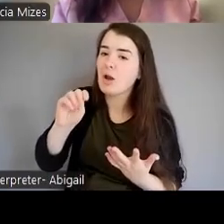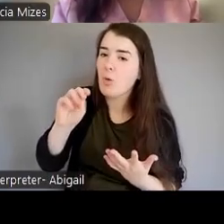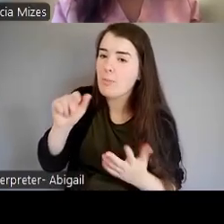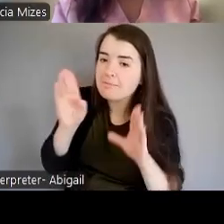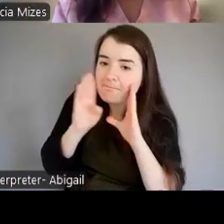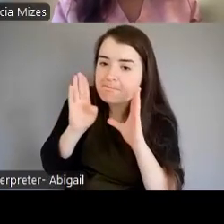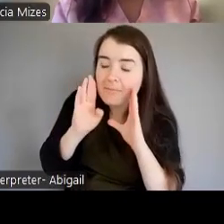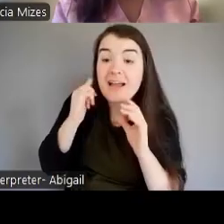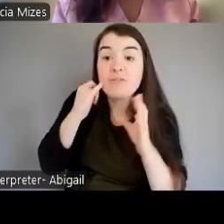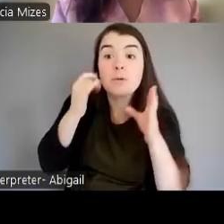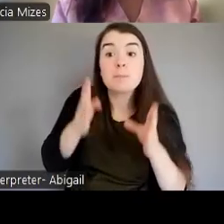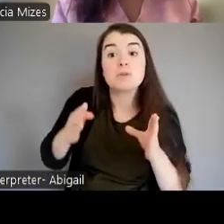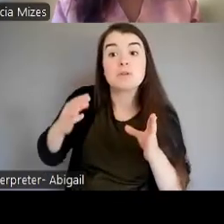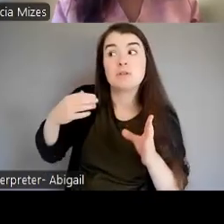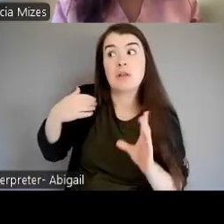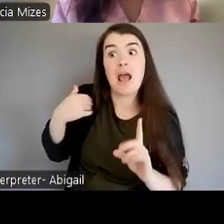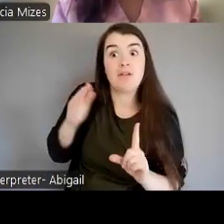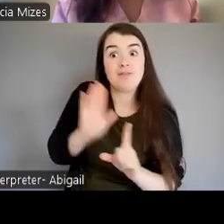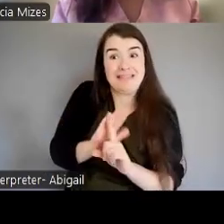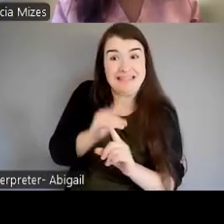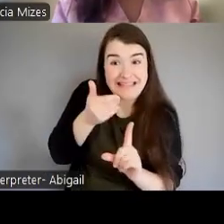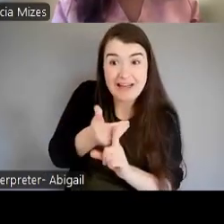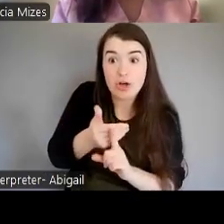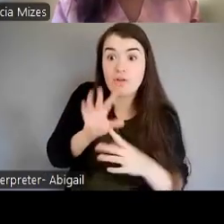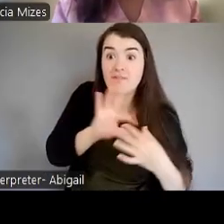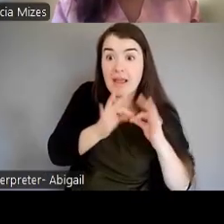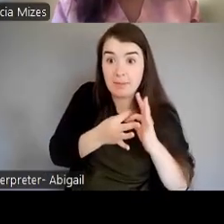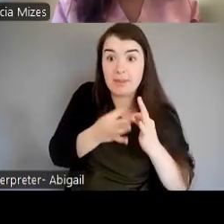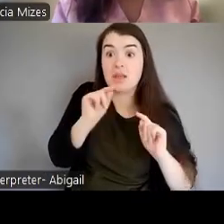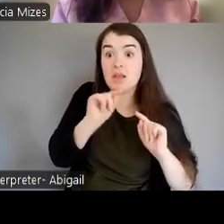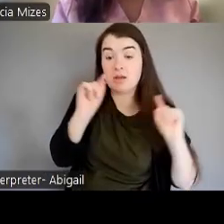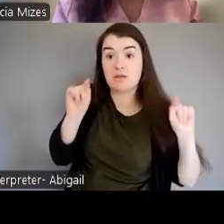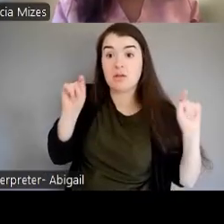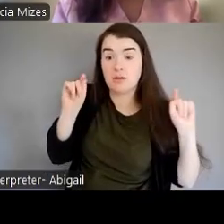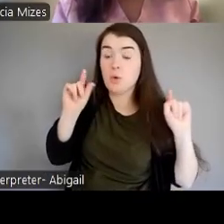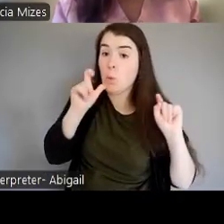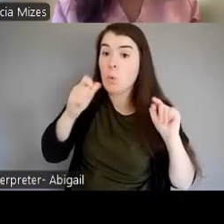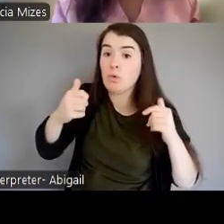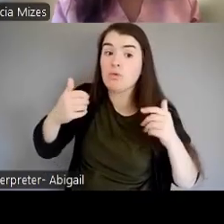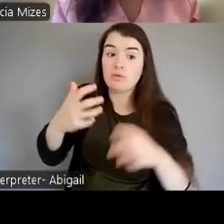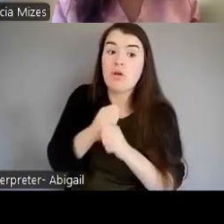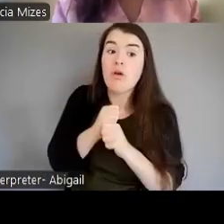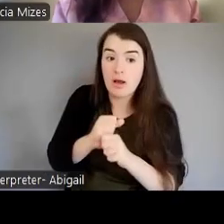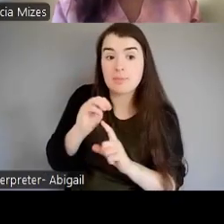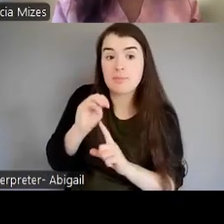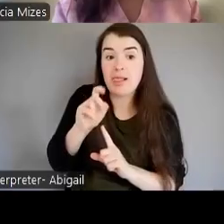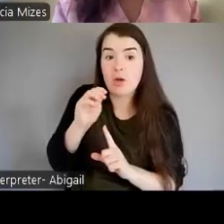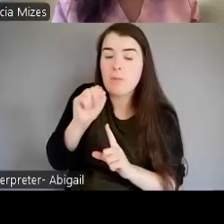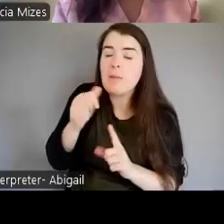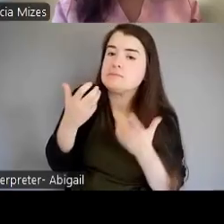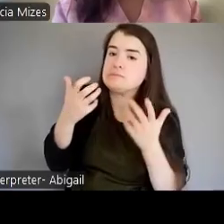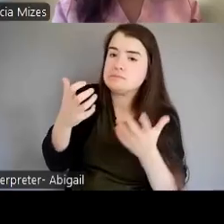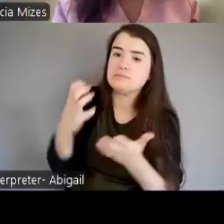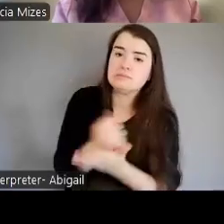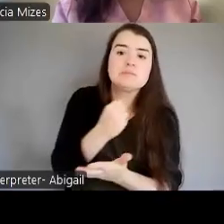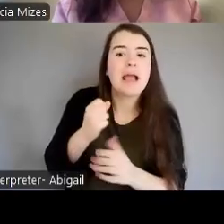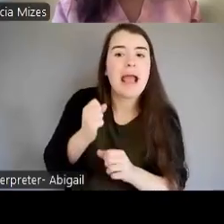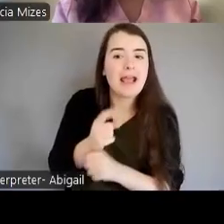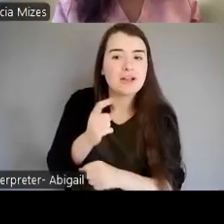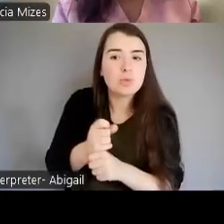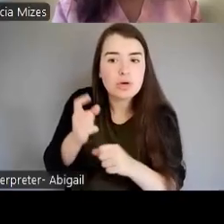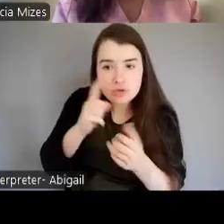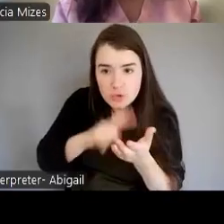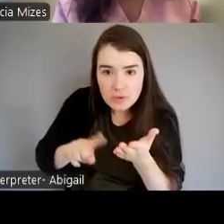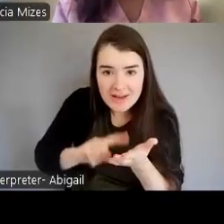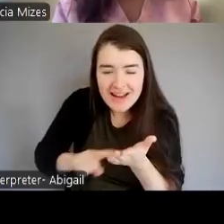in first-degree relatives, they should get at least an annual skin cancer screening for the most part. If someone has a history of melanoma in